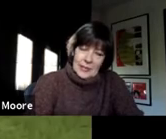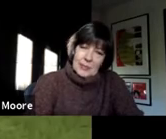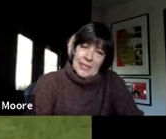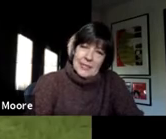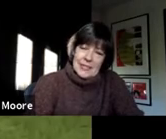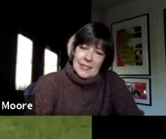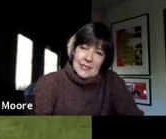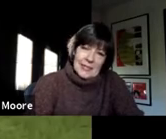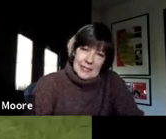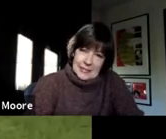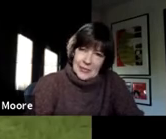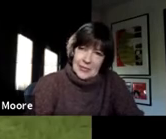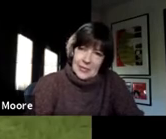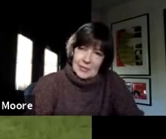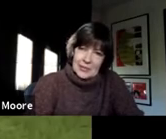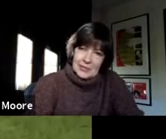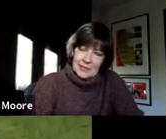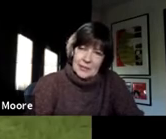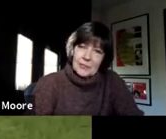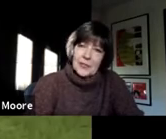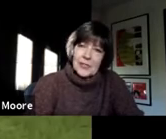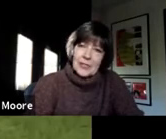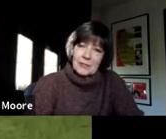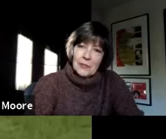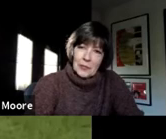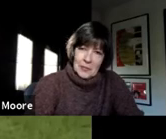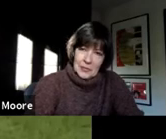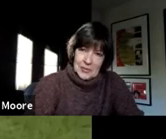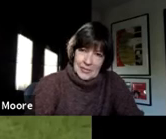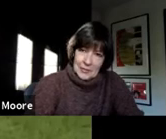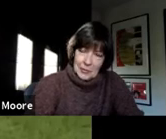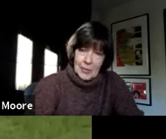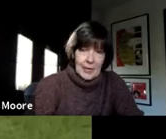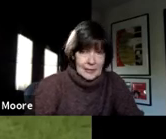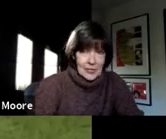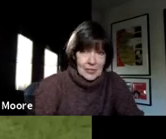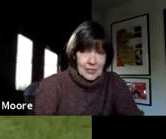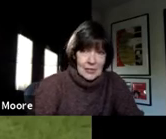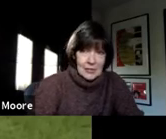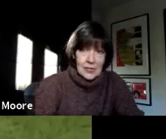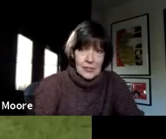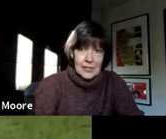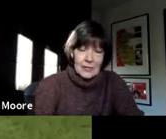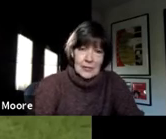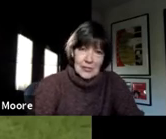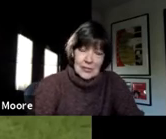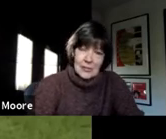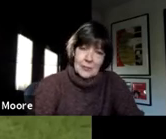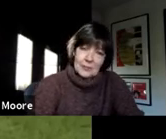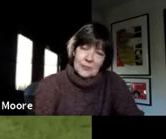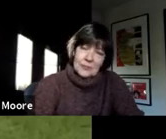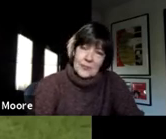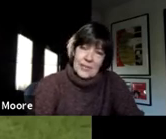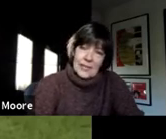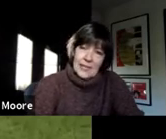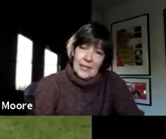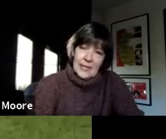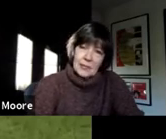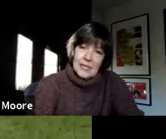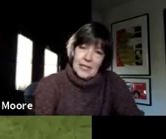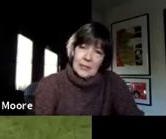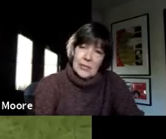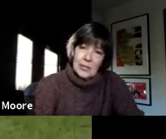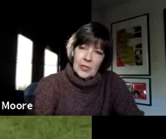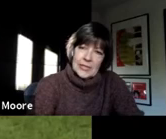You know, the best designers, I believe, are first and foremost anthropologists and sociologists.